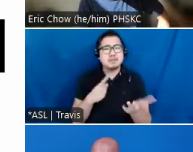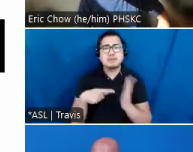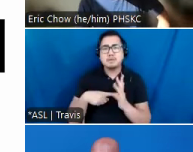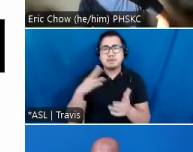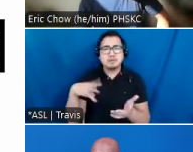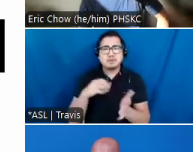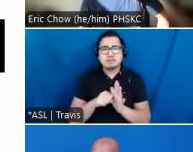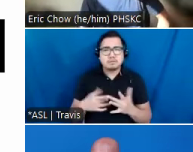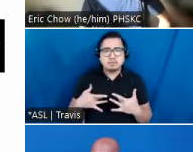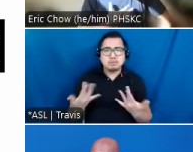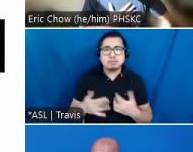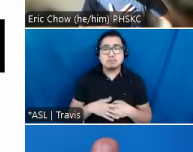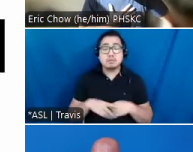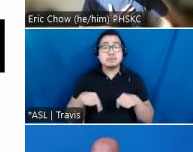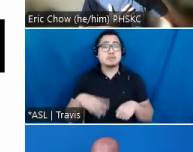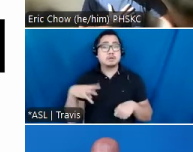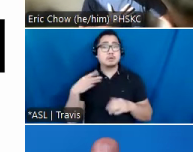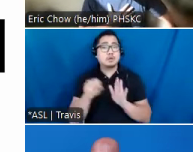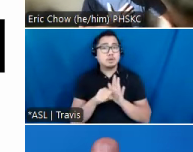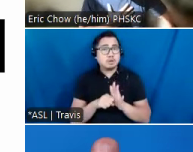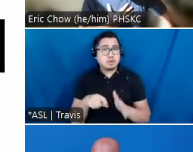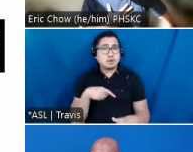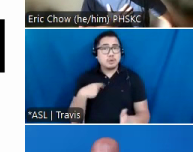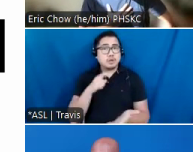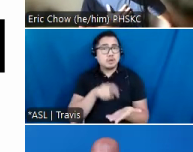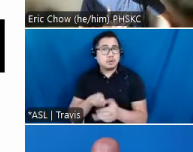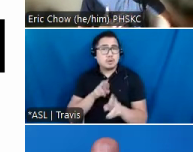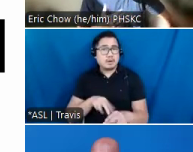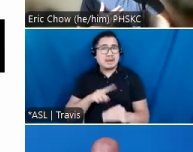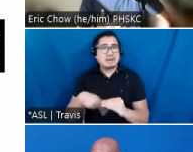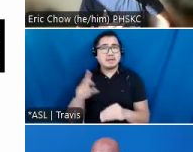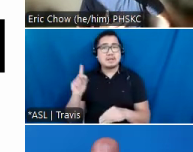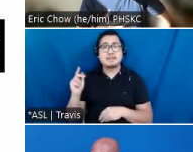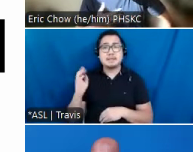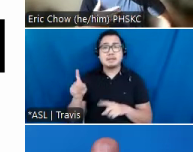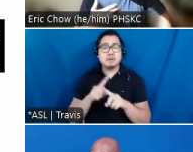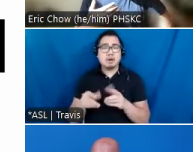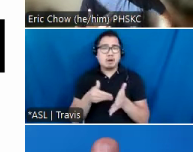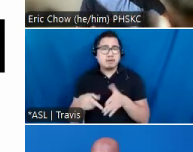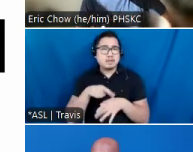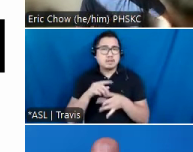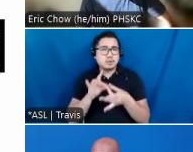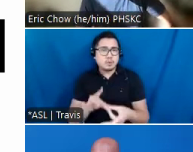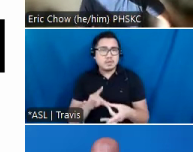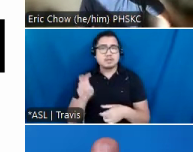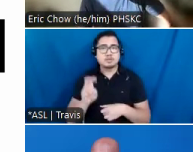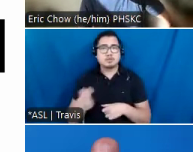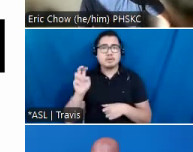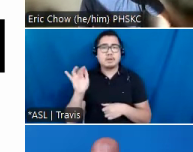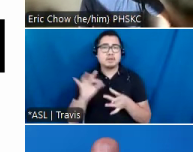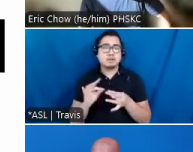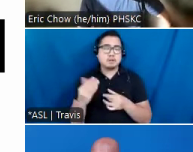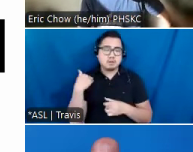State? Well, in Washington, we do get reports of dengue, but these are oftentimes cases associated with travel, as I mentioned